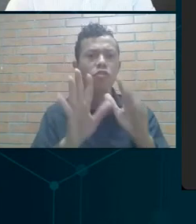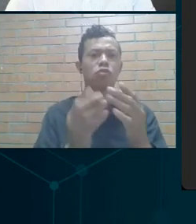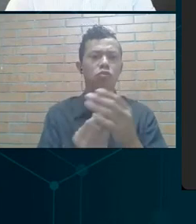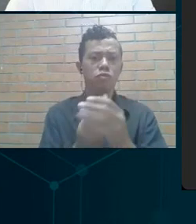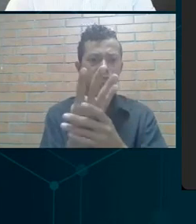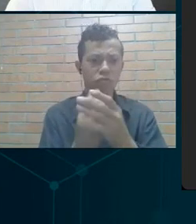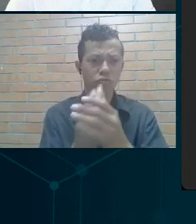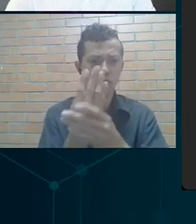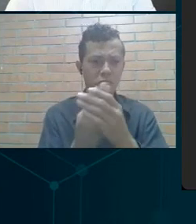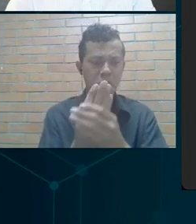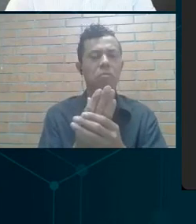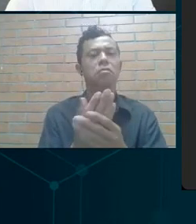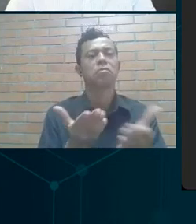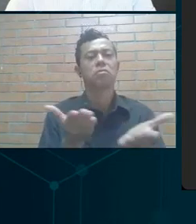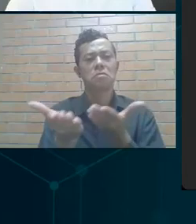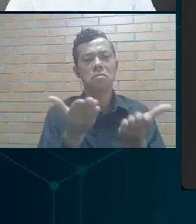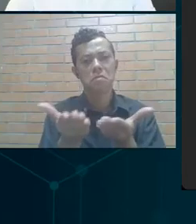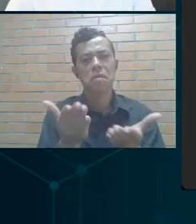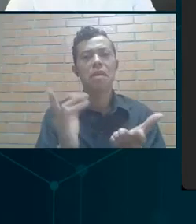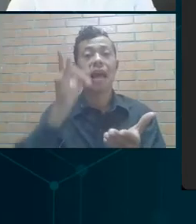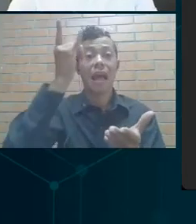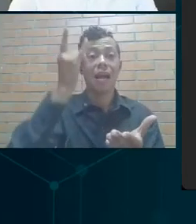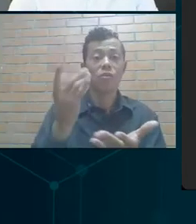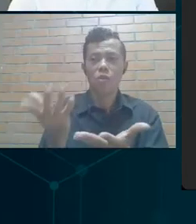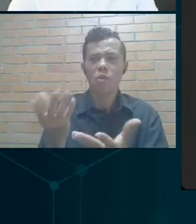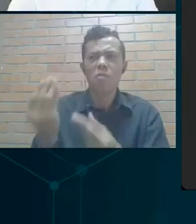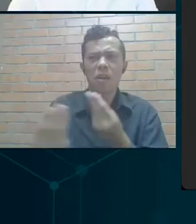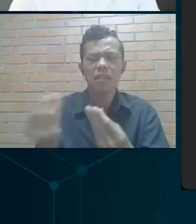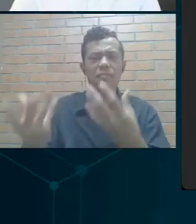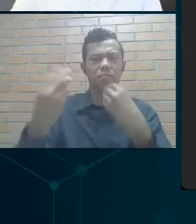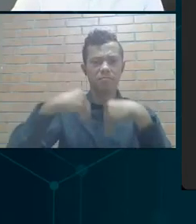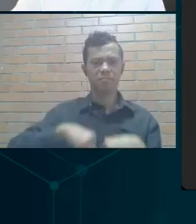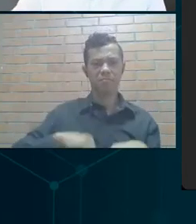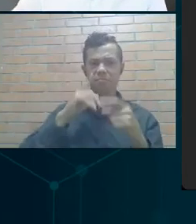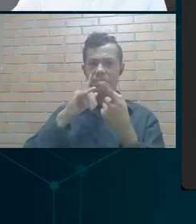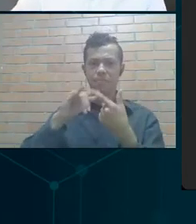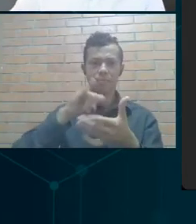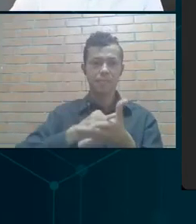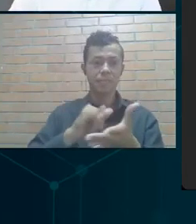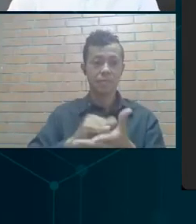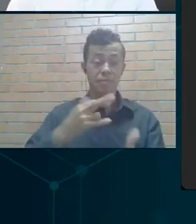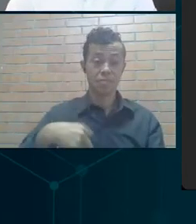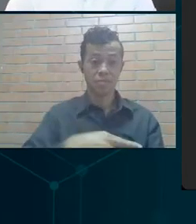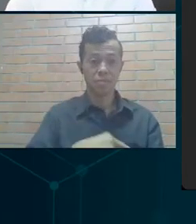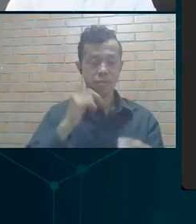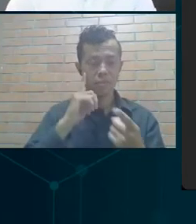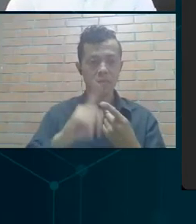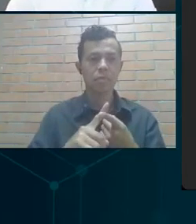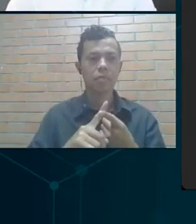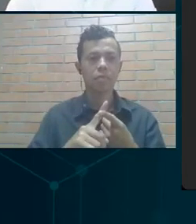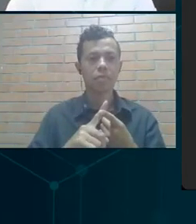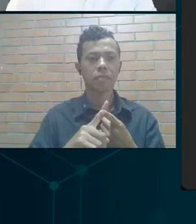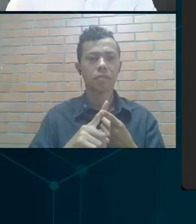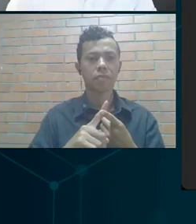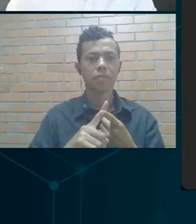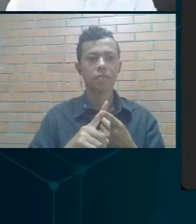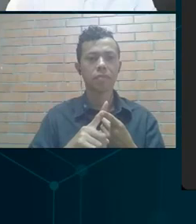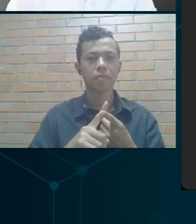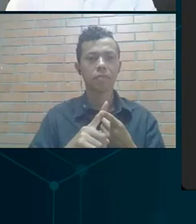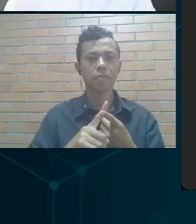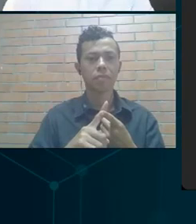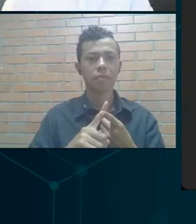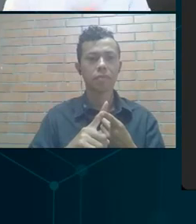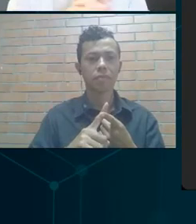of adopting them. Abel, maybe we should get back to our first goal and talk about this digital transformation that everyone's going through.